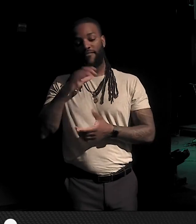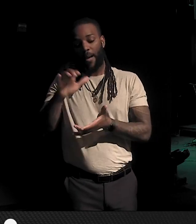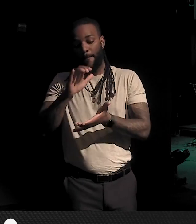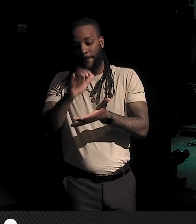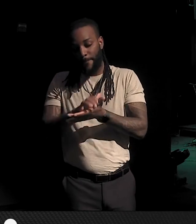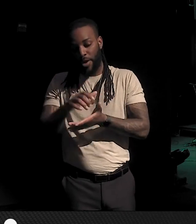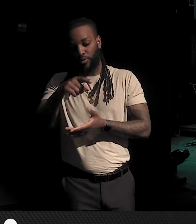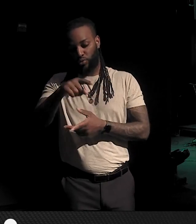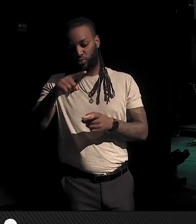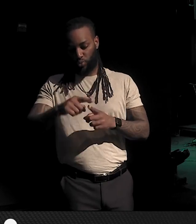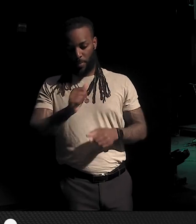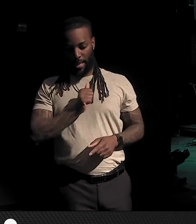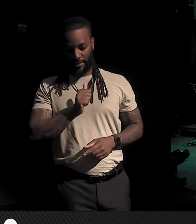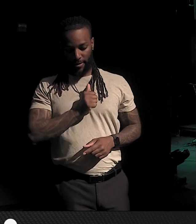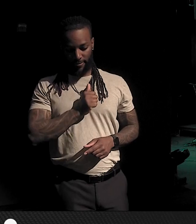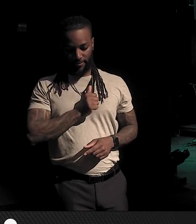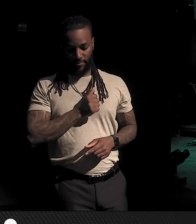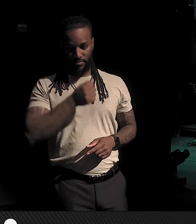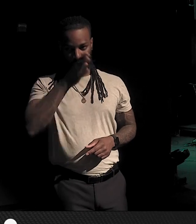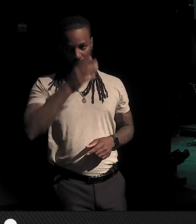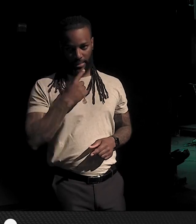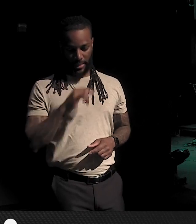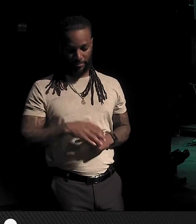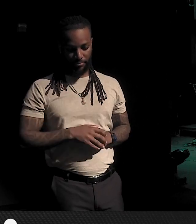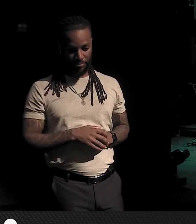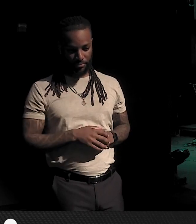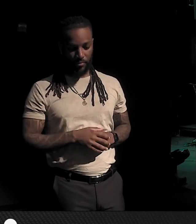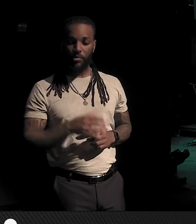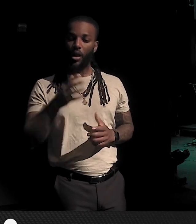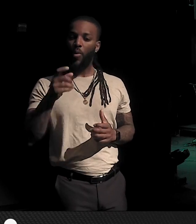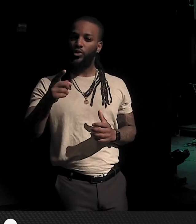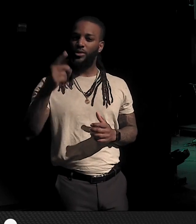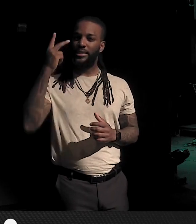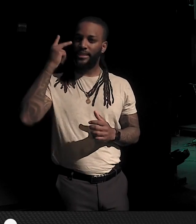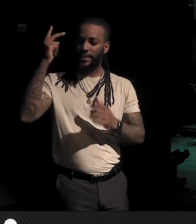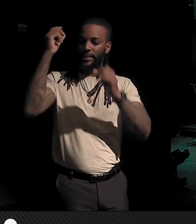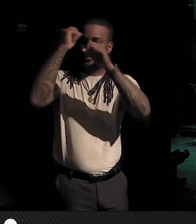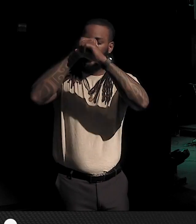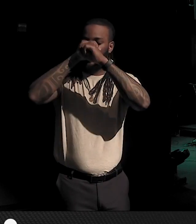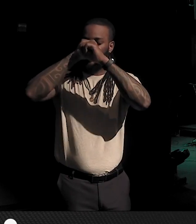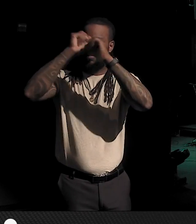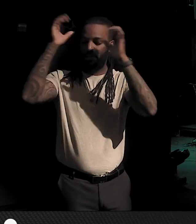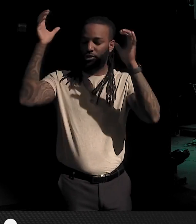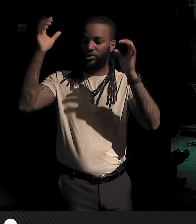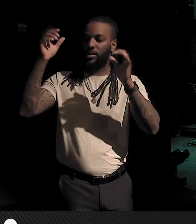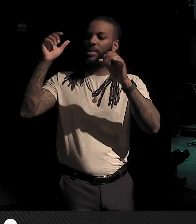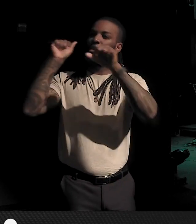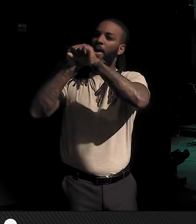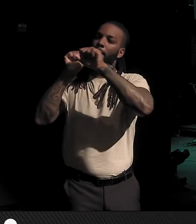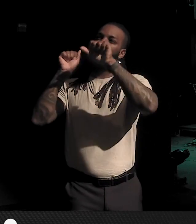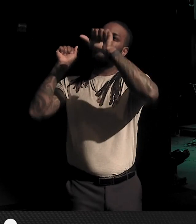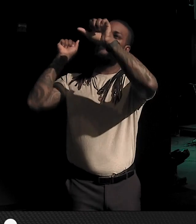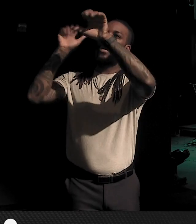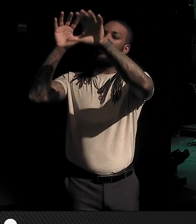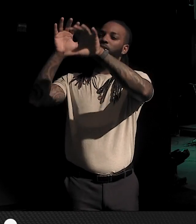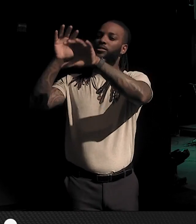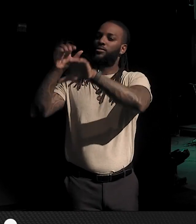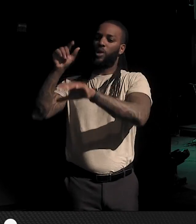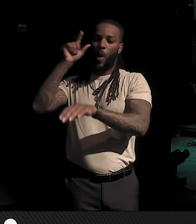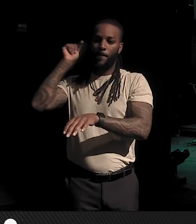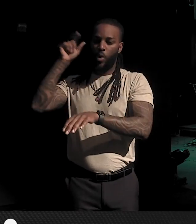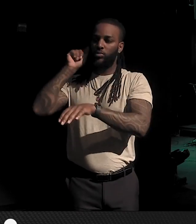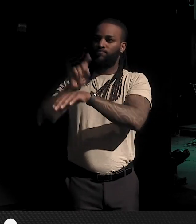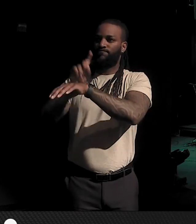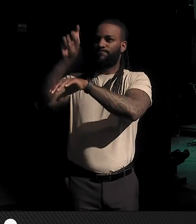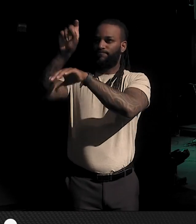to myself. I want you to see the picture of the scene on the top of Mount Sinai as